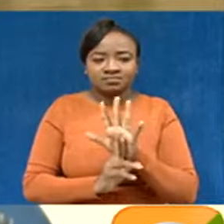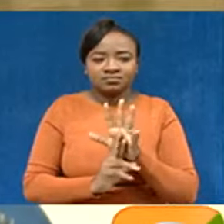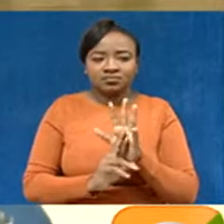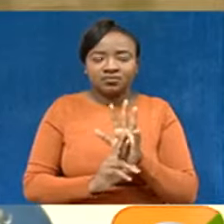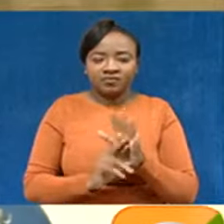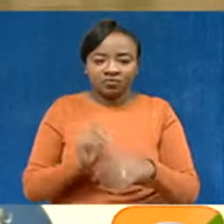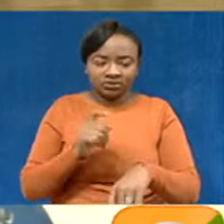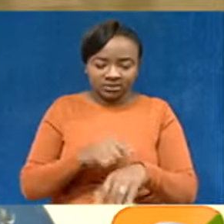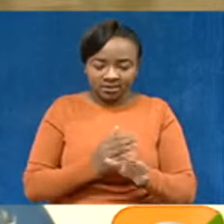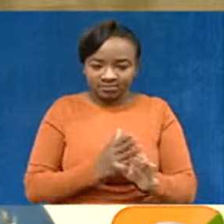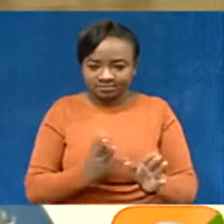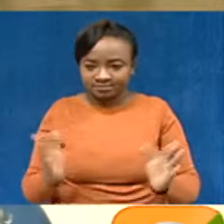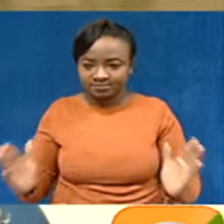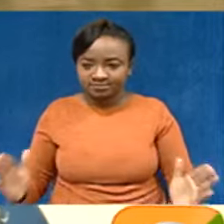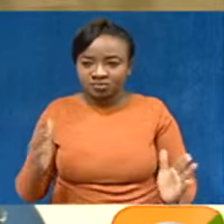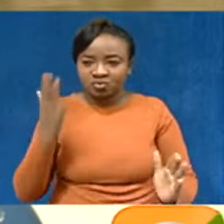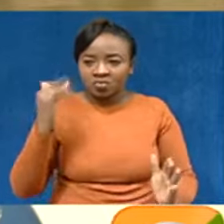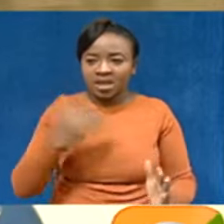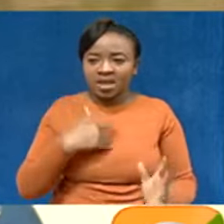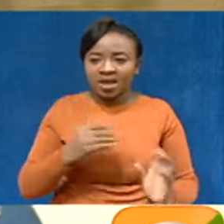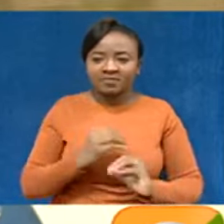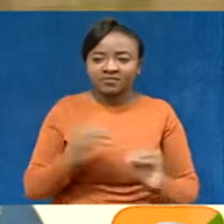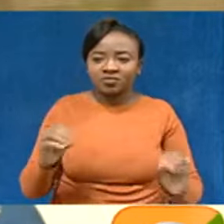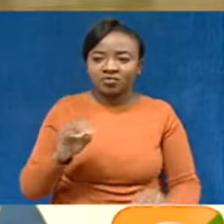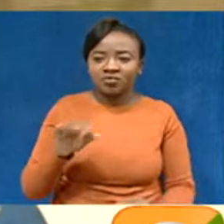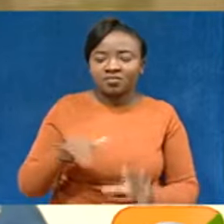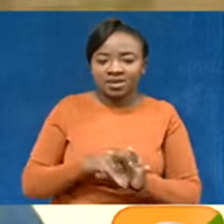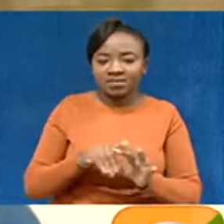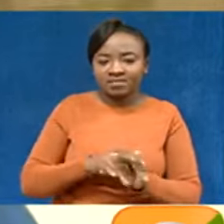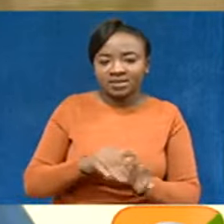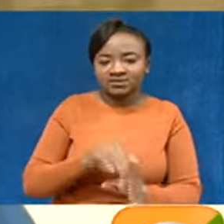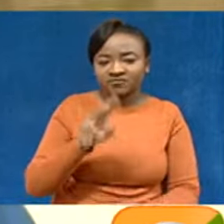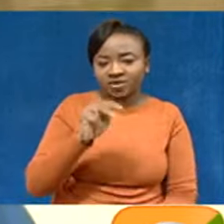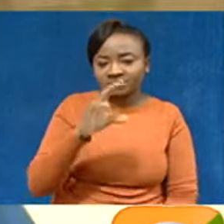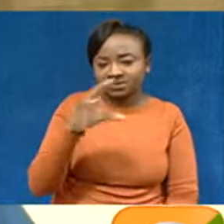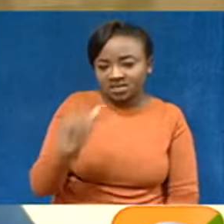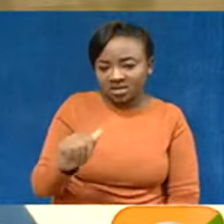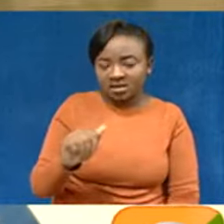because of the absence of members of County Assembly Ward and National Assembly.